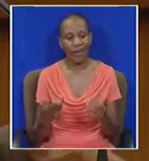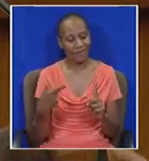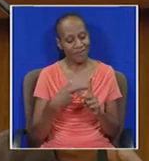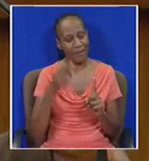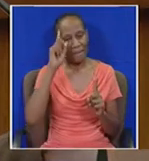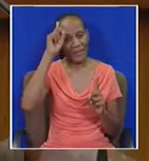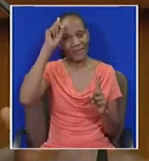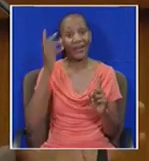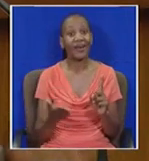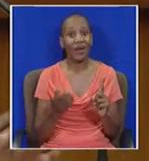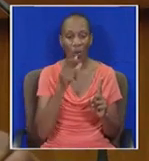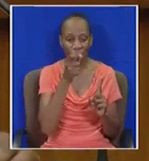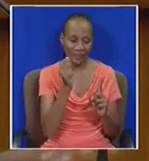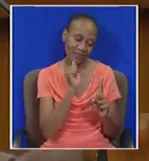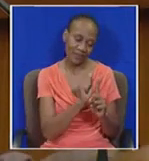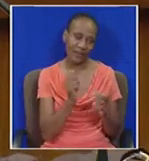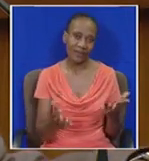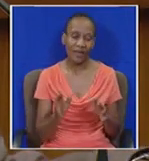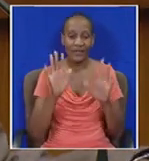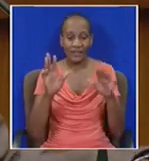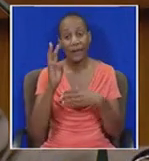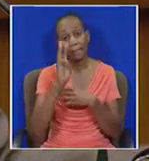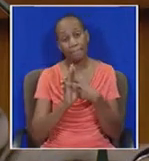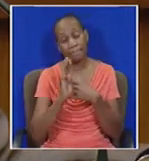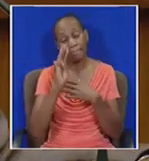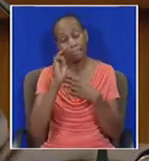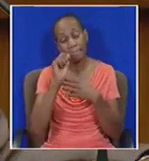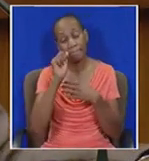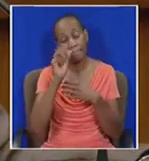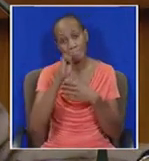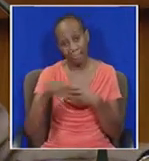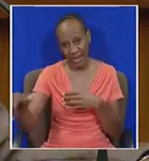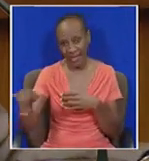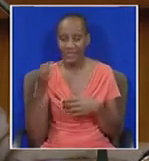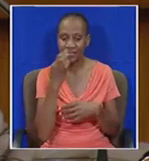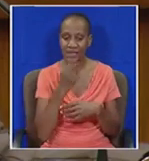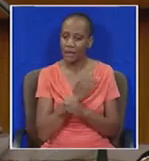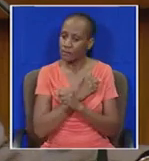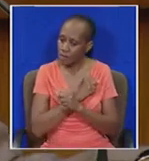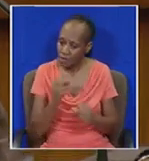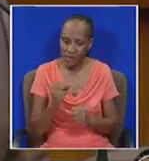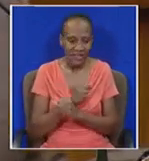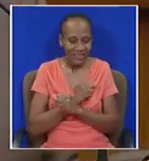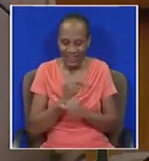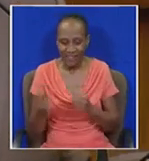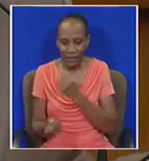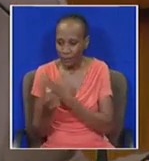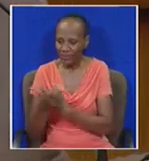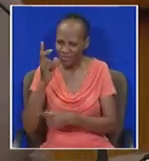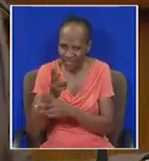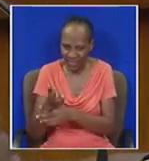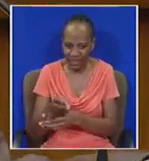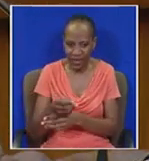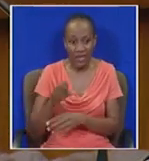his inauguration on the 10th May, when he said, never, never and never again shall it be that